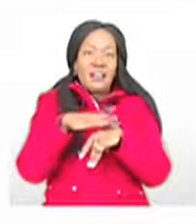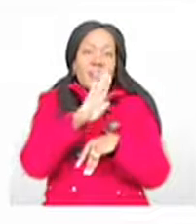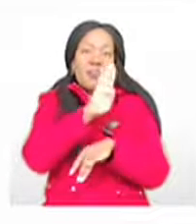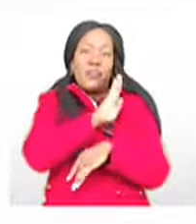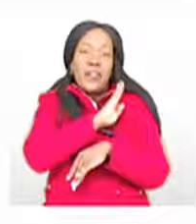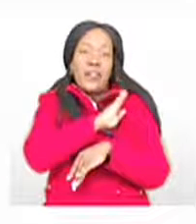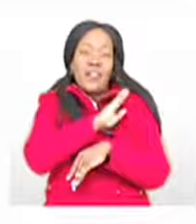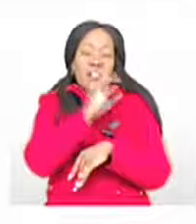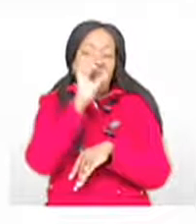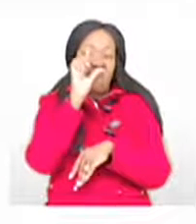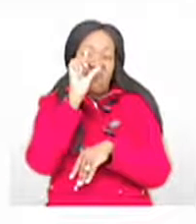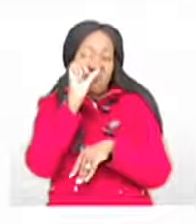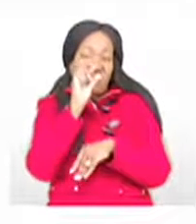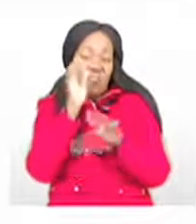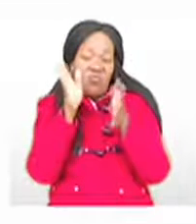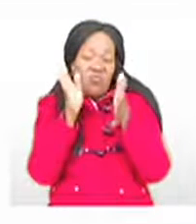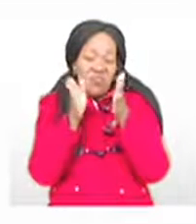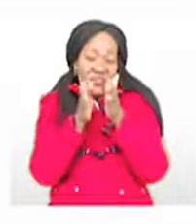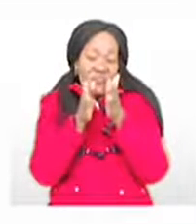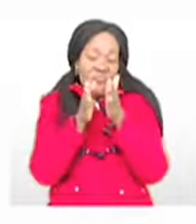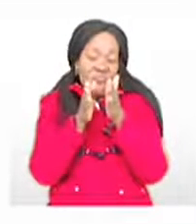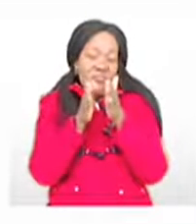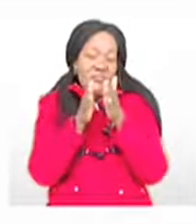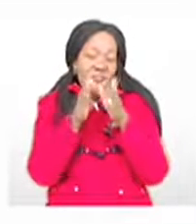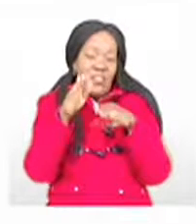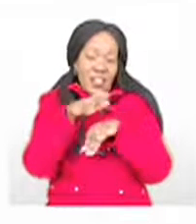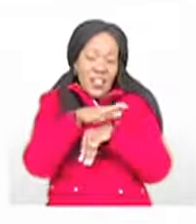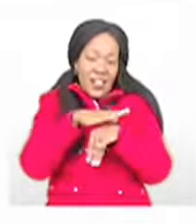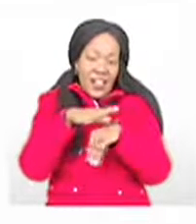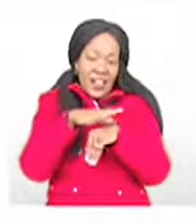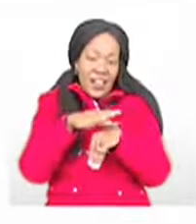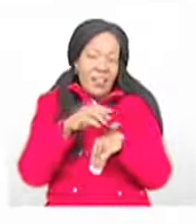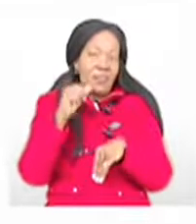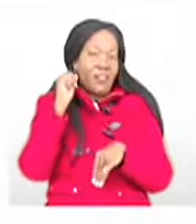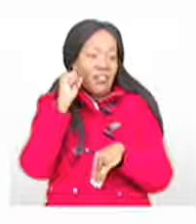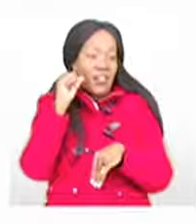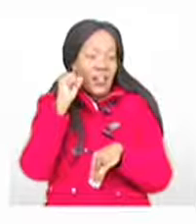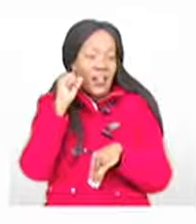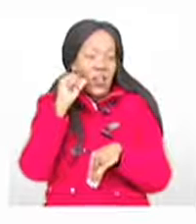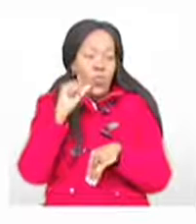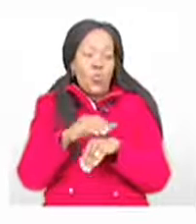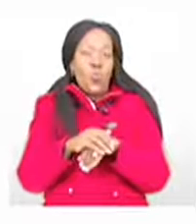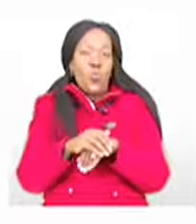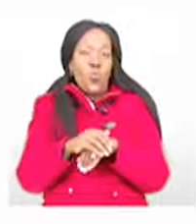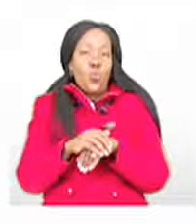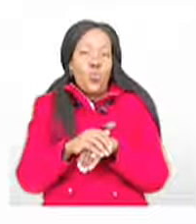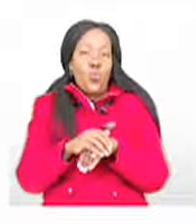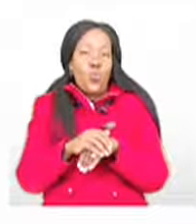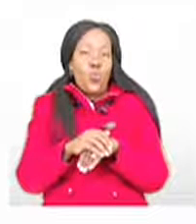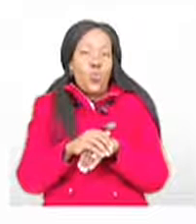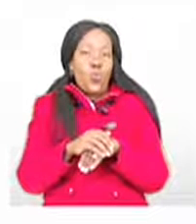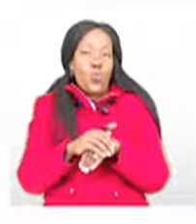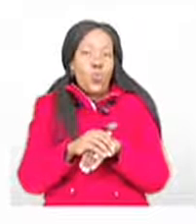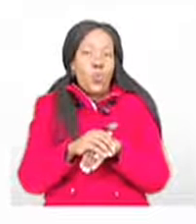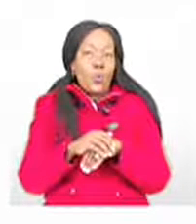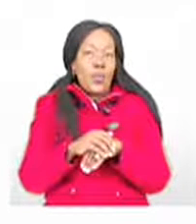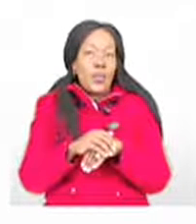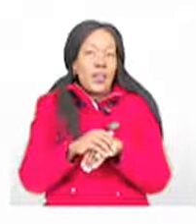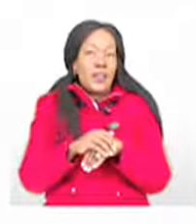the smallest animal yellow. I would like to explain to you